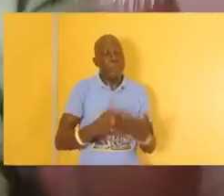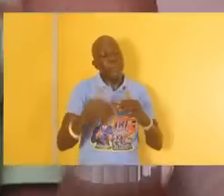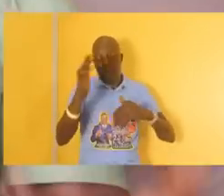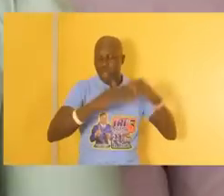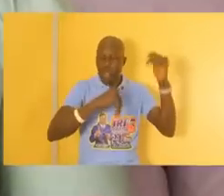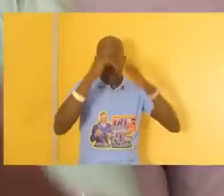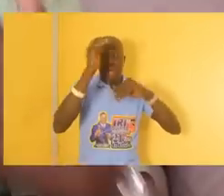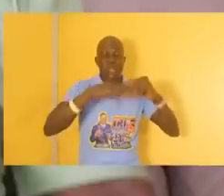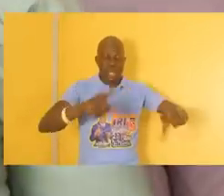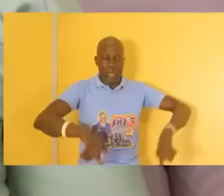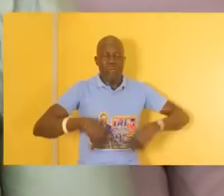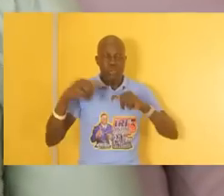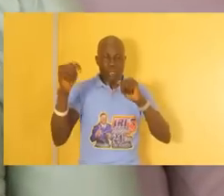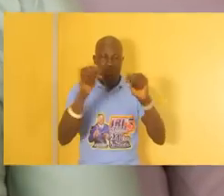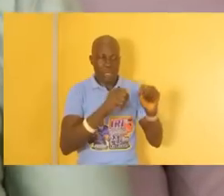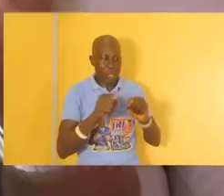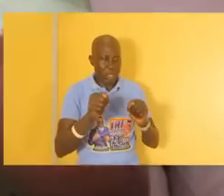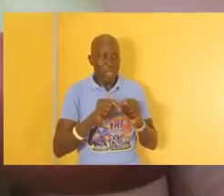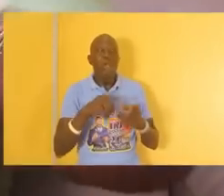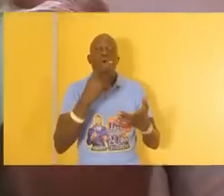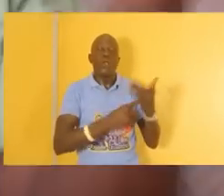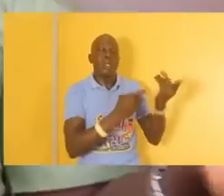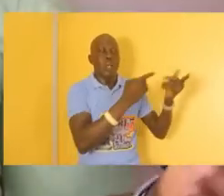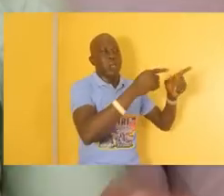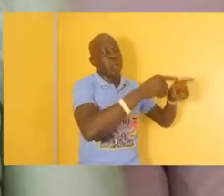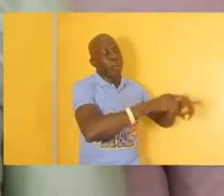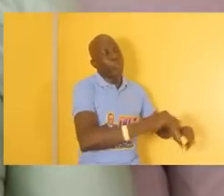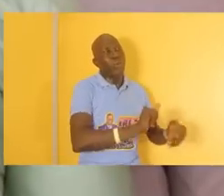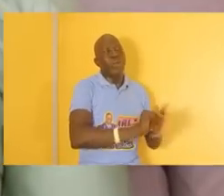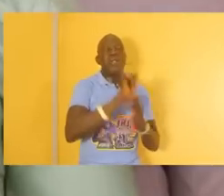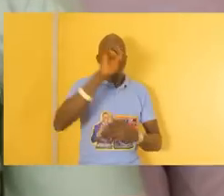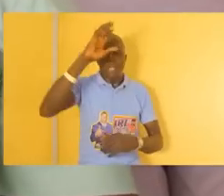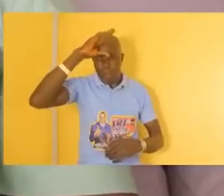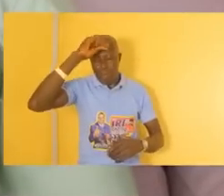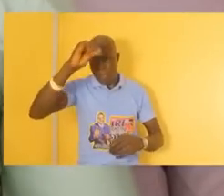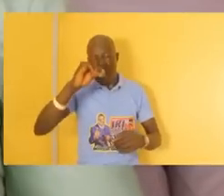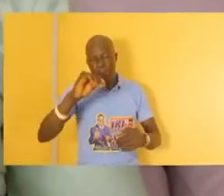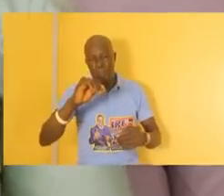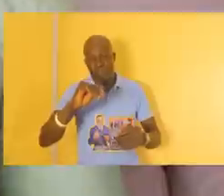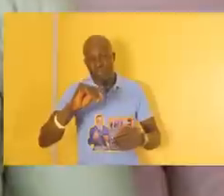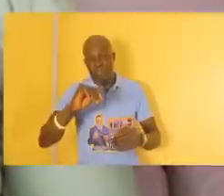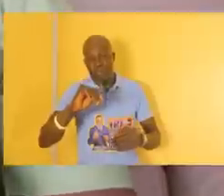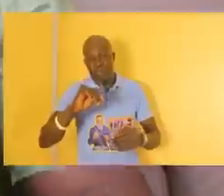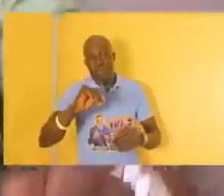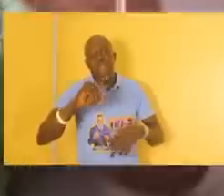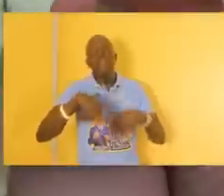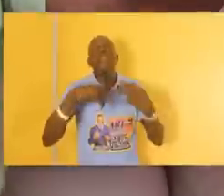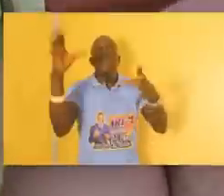I will do to give a few messages from what God has told me before this time. The Lord